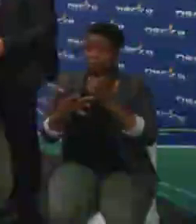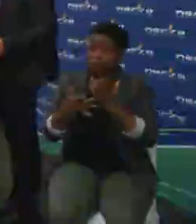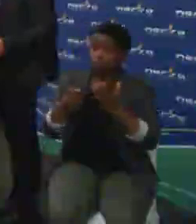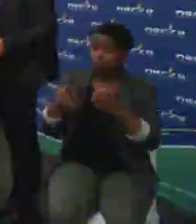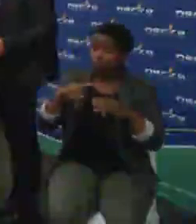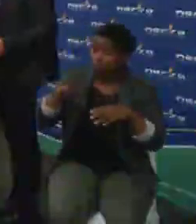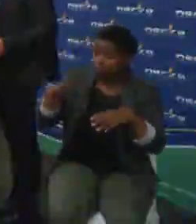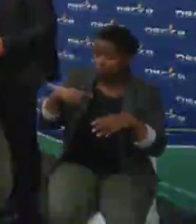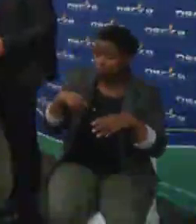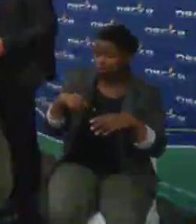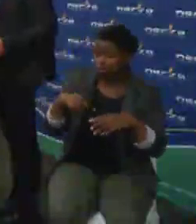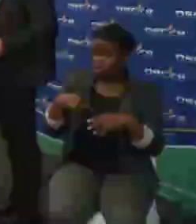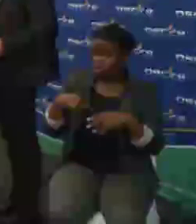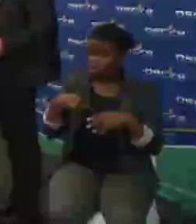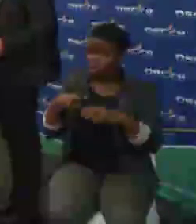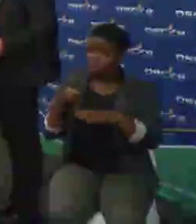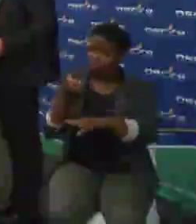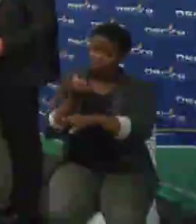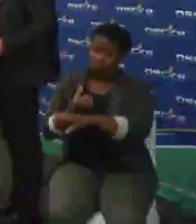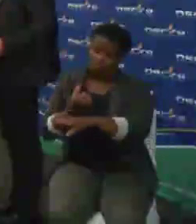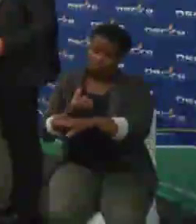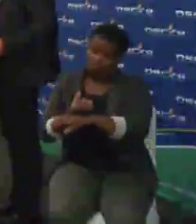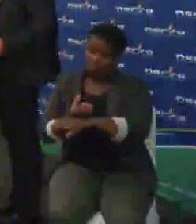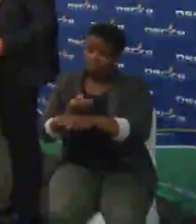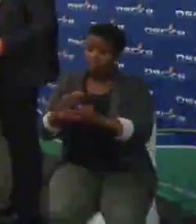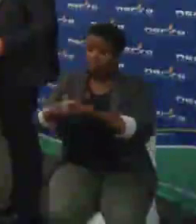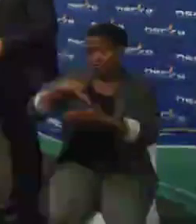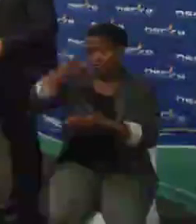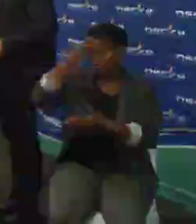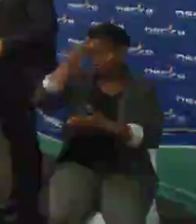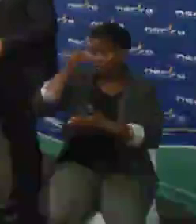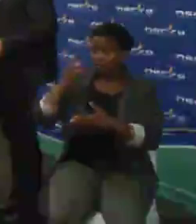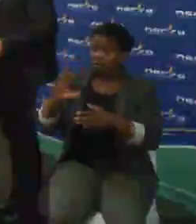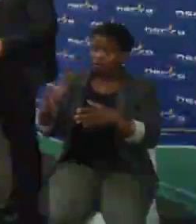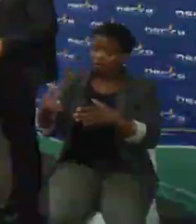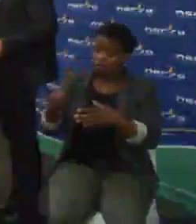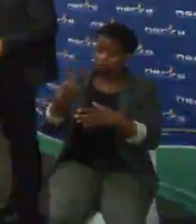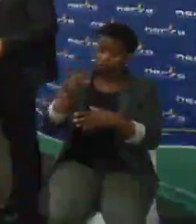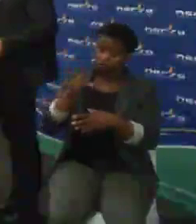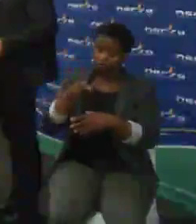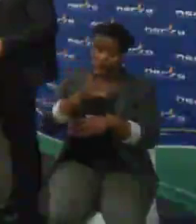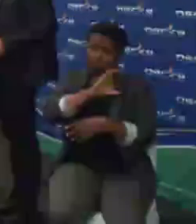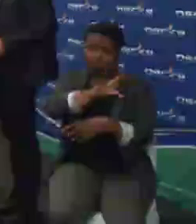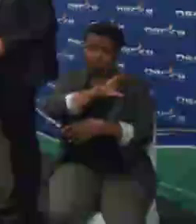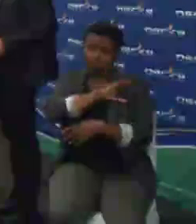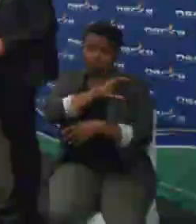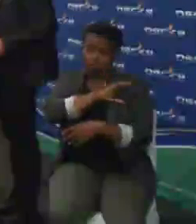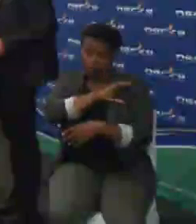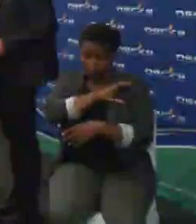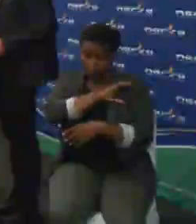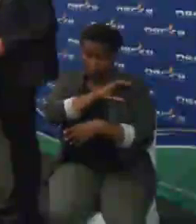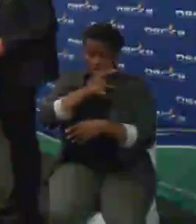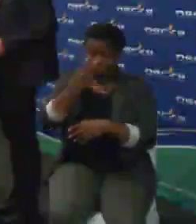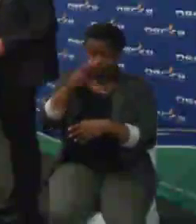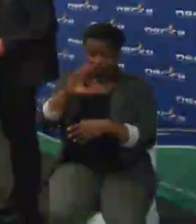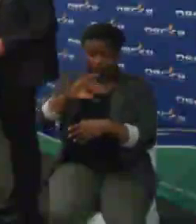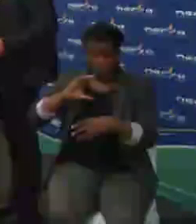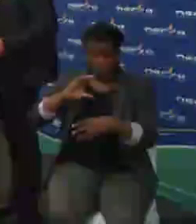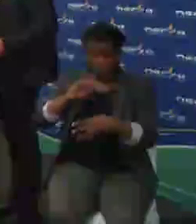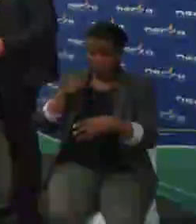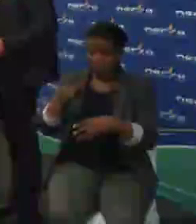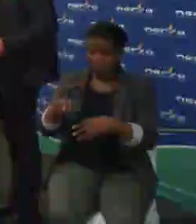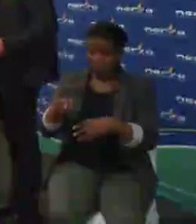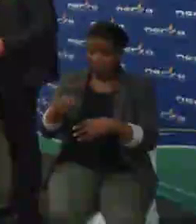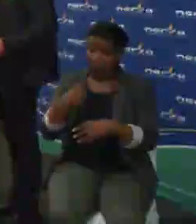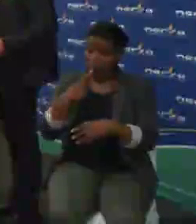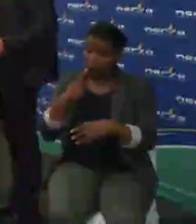wanted more economic evidence is coming from the customers in terms of checking the facts from them. What are they saying? I understand